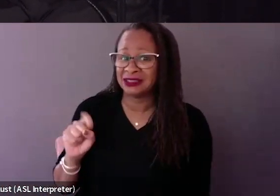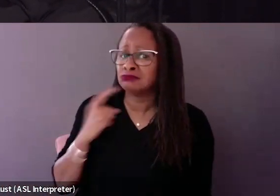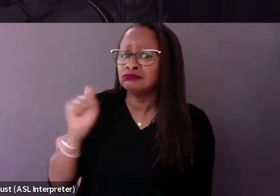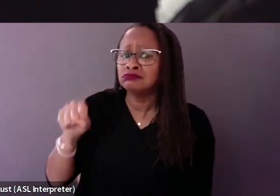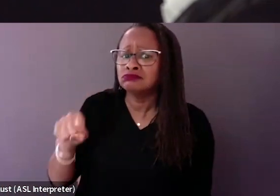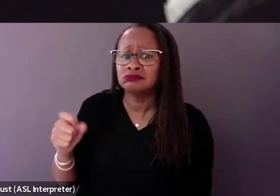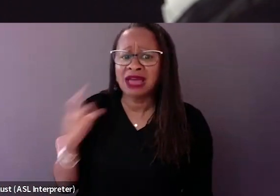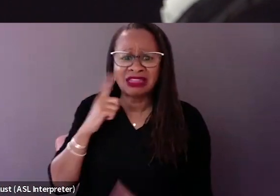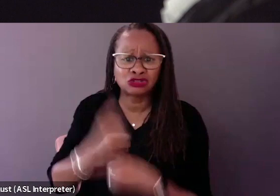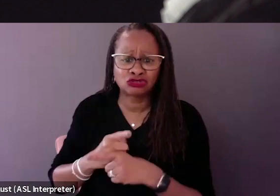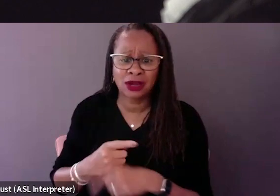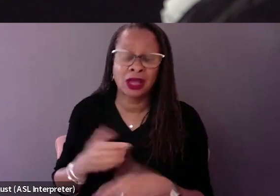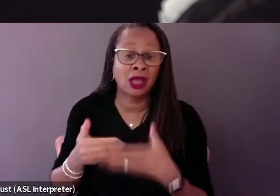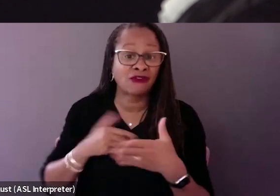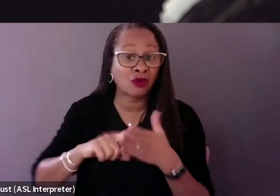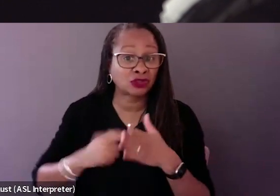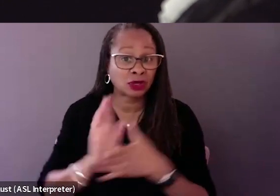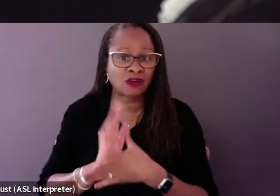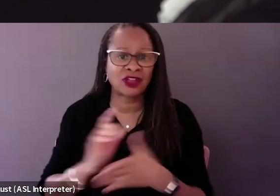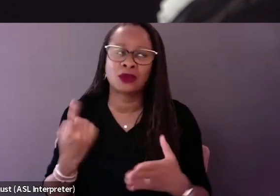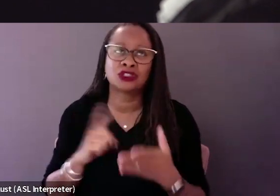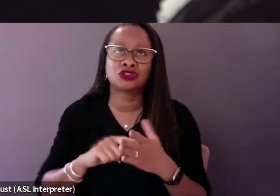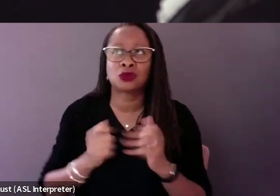before I start a movie, I always start with like a question.